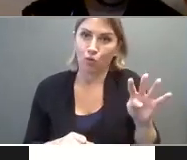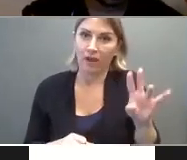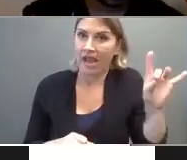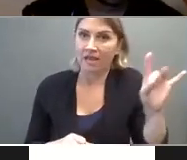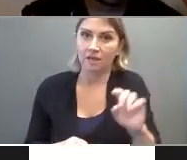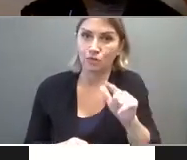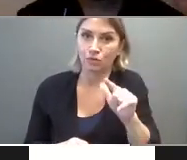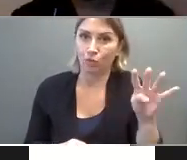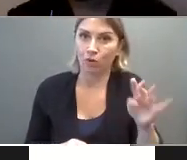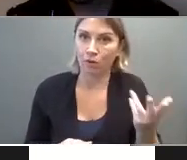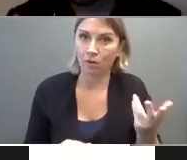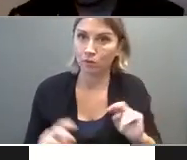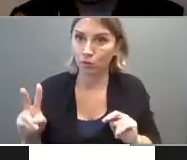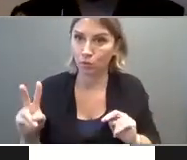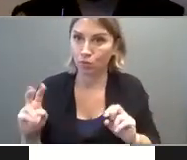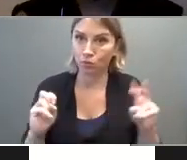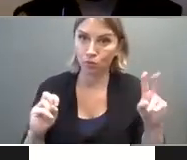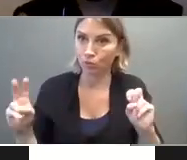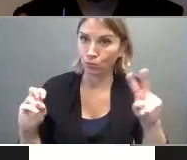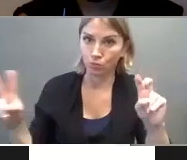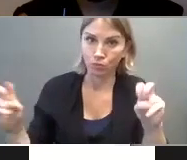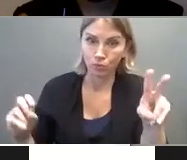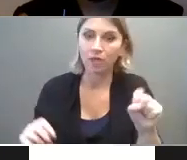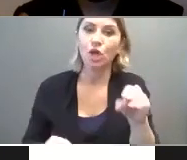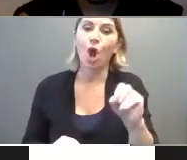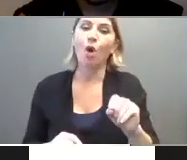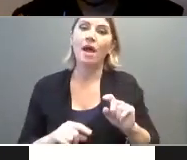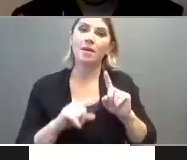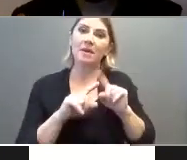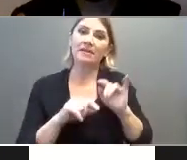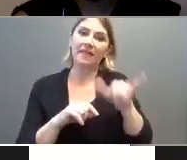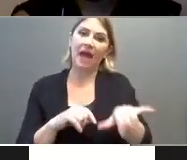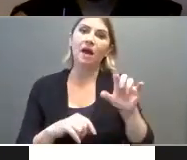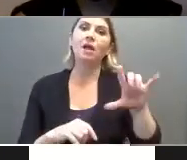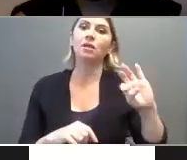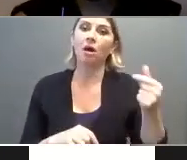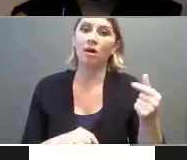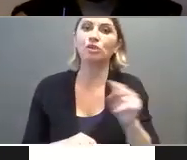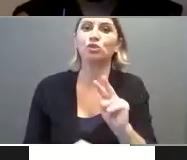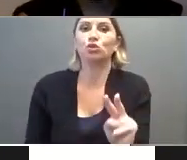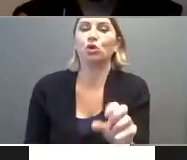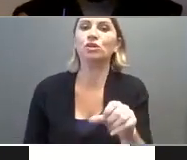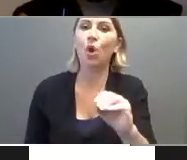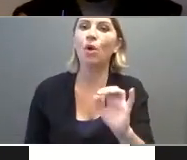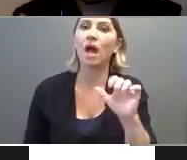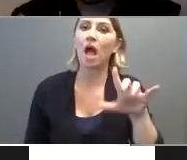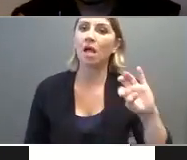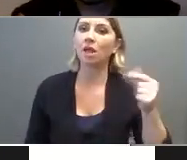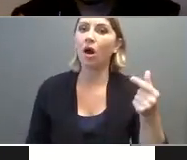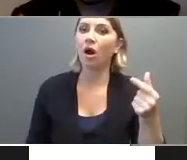whatever. 2, everyone agrees? 2. So base of this thing is 2. So what is log?